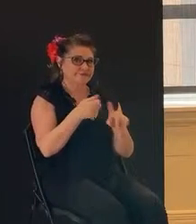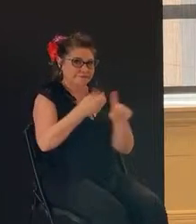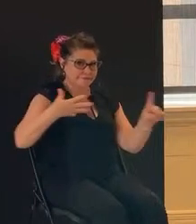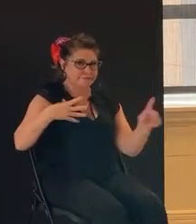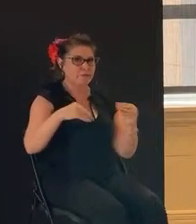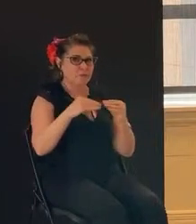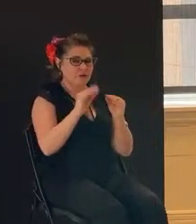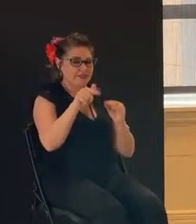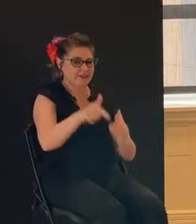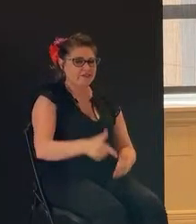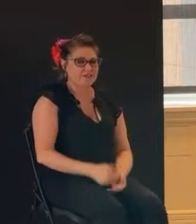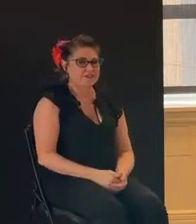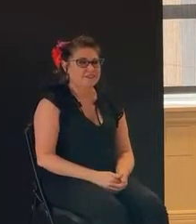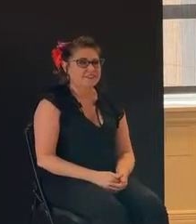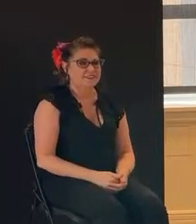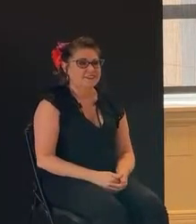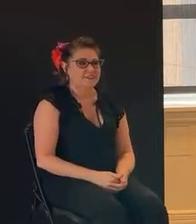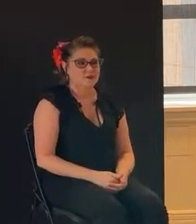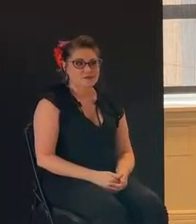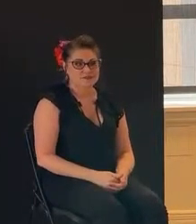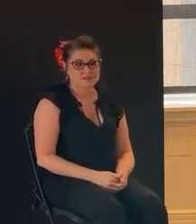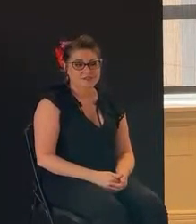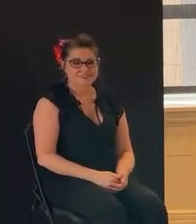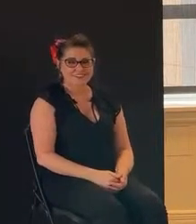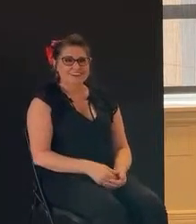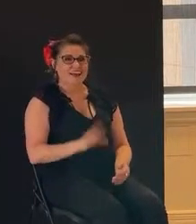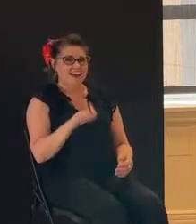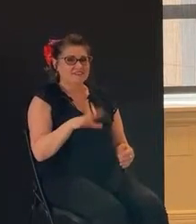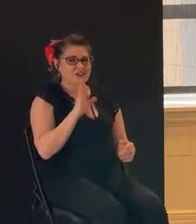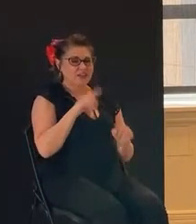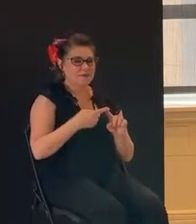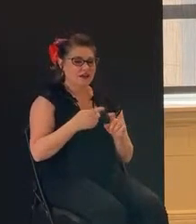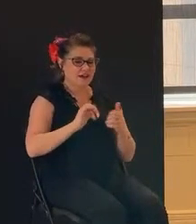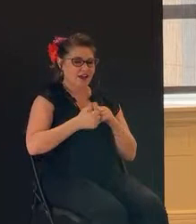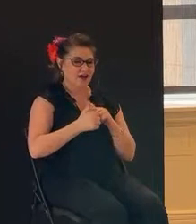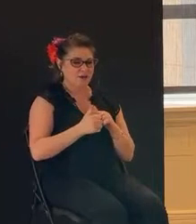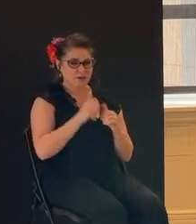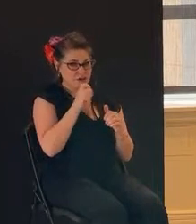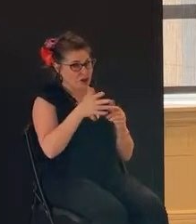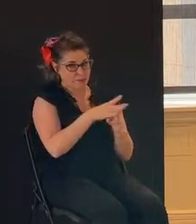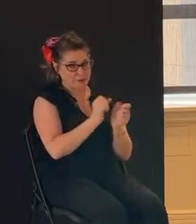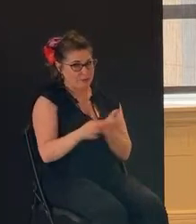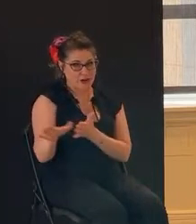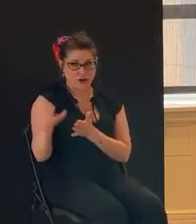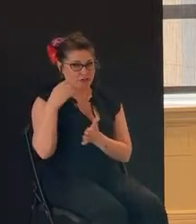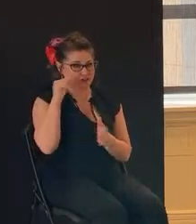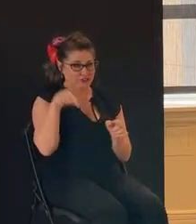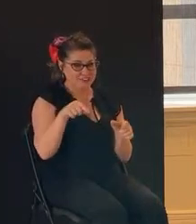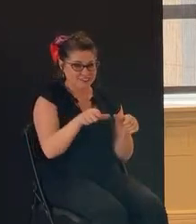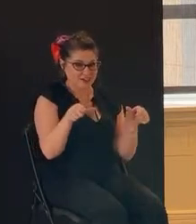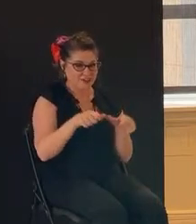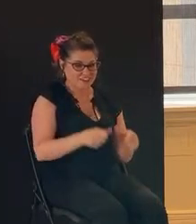talk about how ill-prepared we are, I guess, in this region. But first,